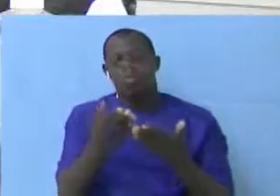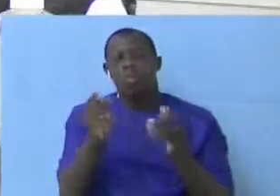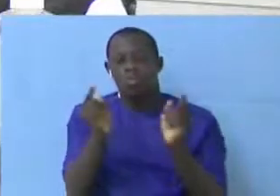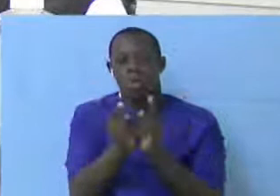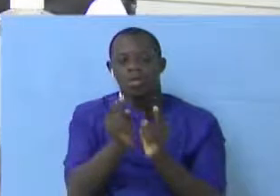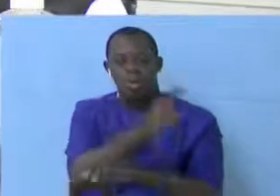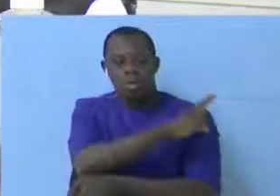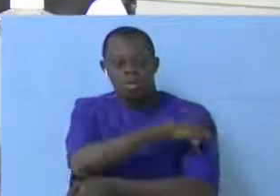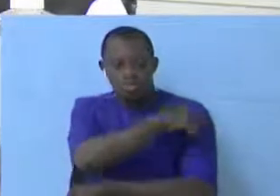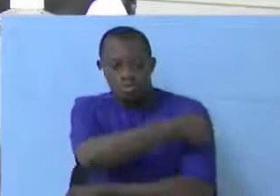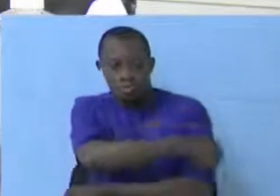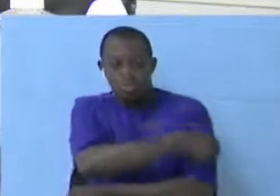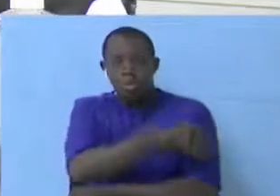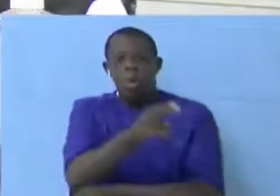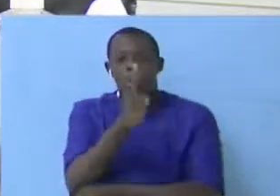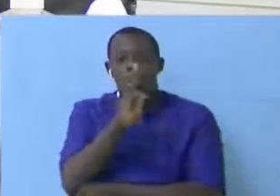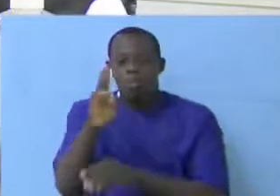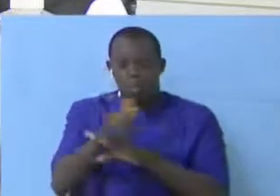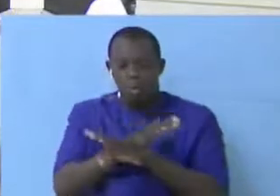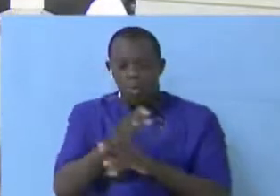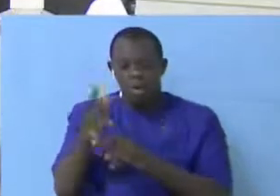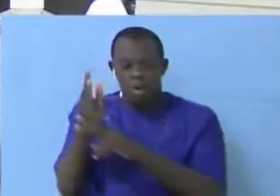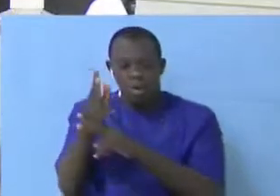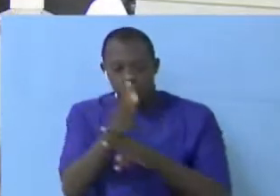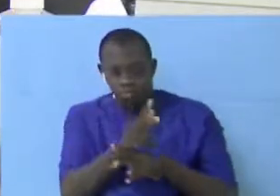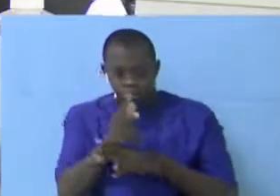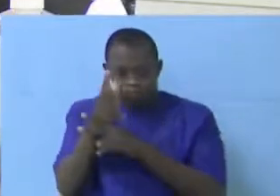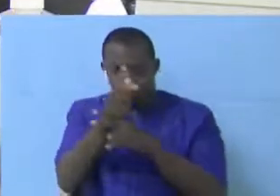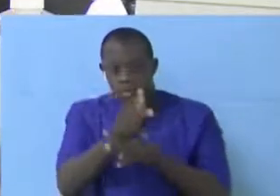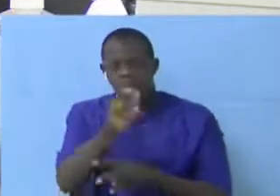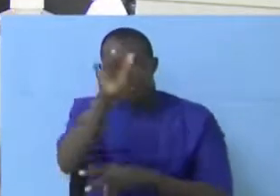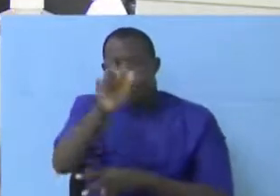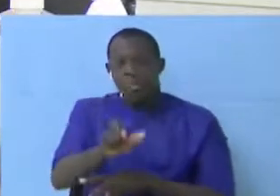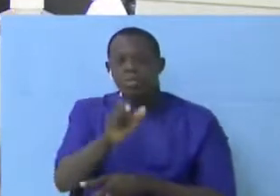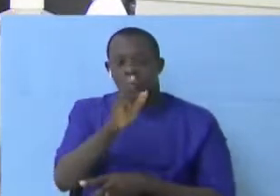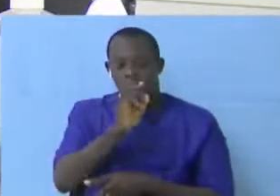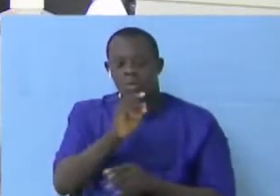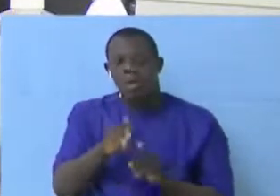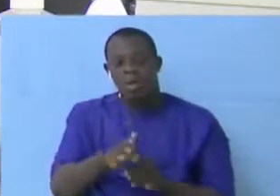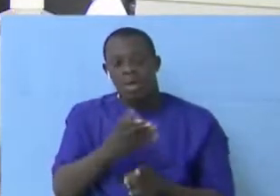the hospital there who were guarding the survivor.